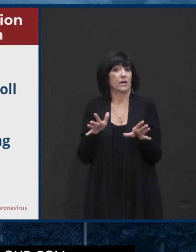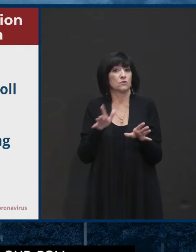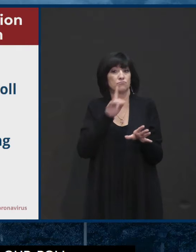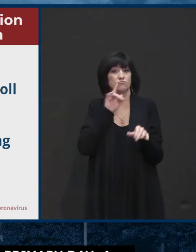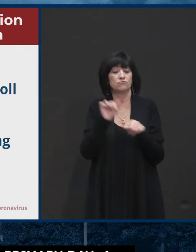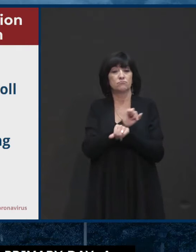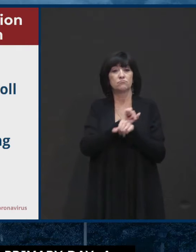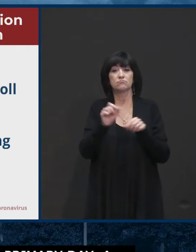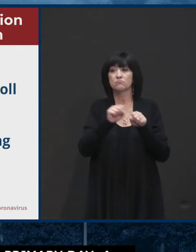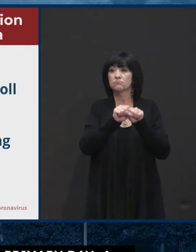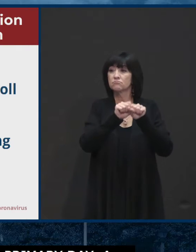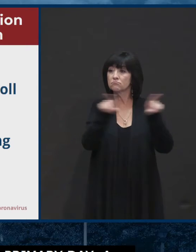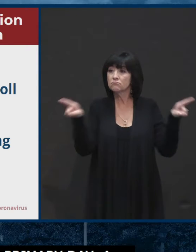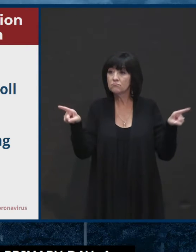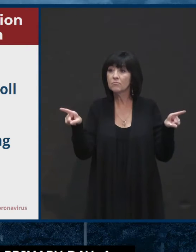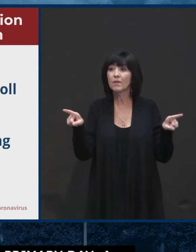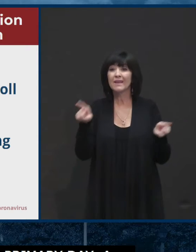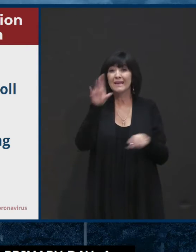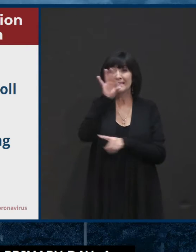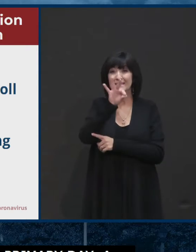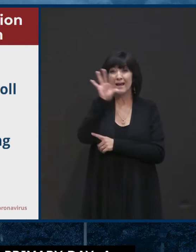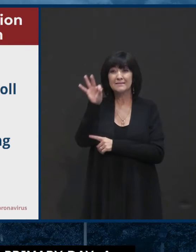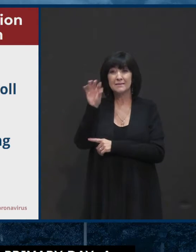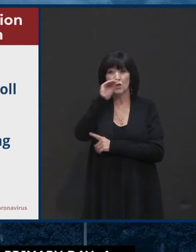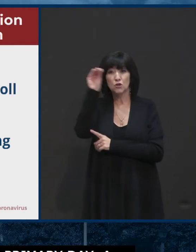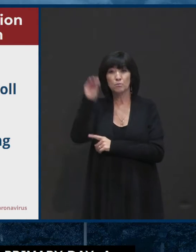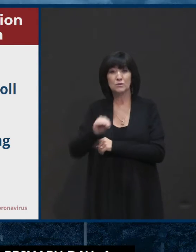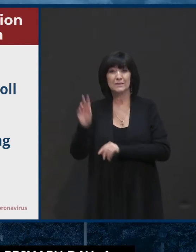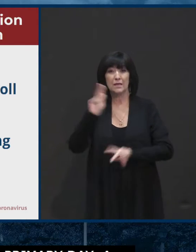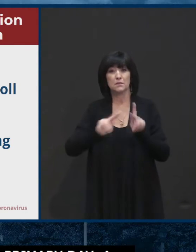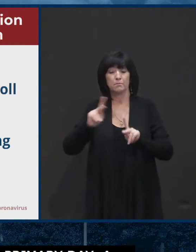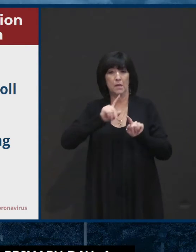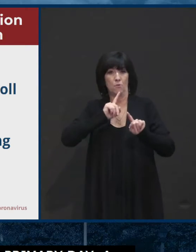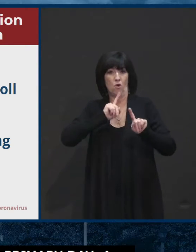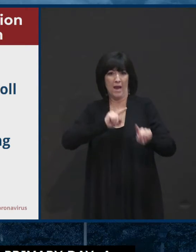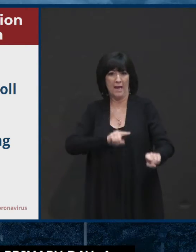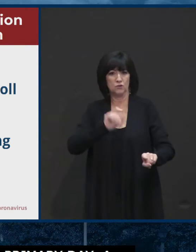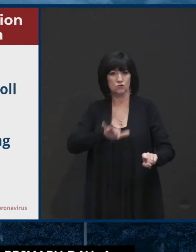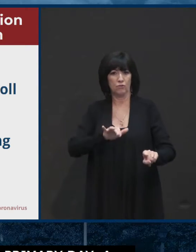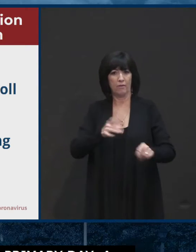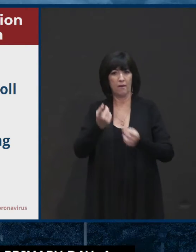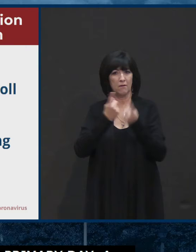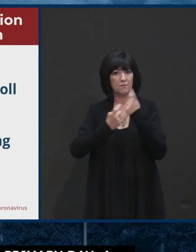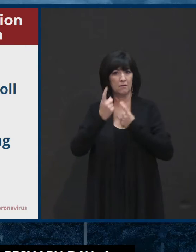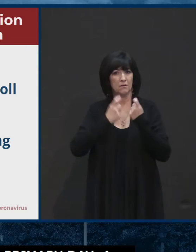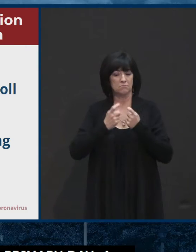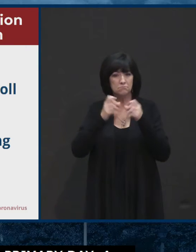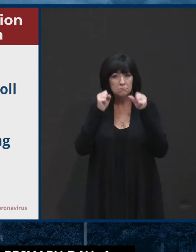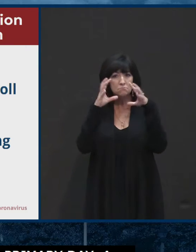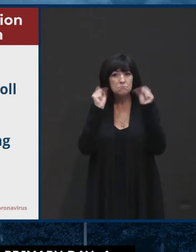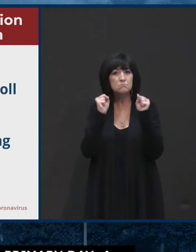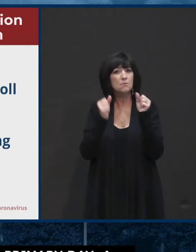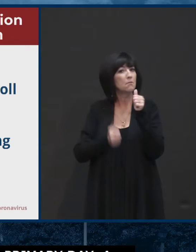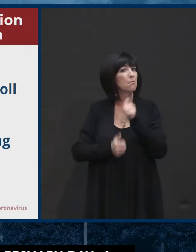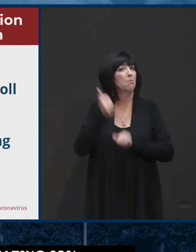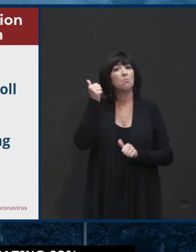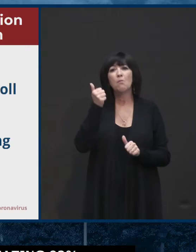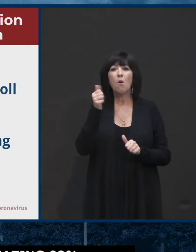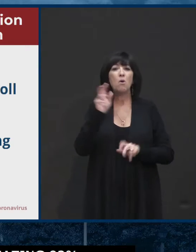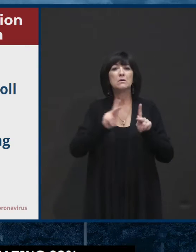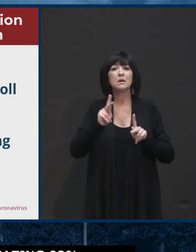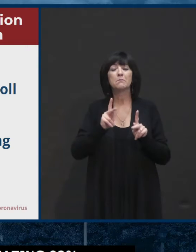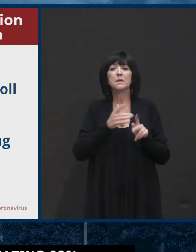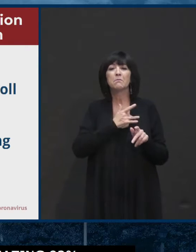an amazing 92% response rate, which is something we never see with surveys, but 92% of eligible poll